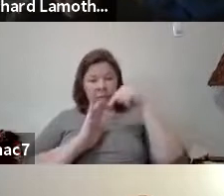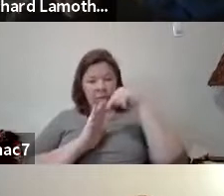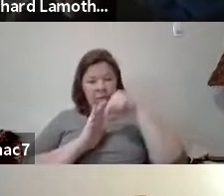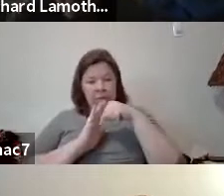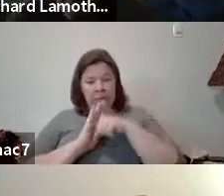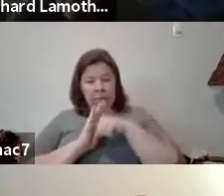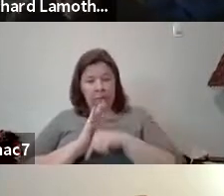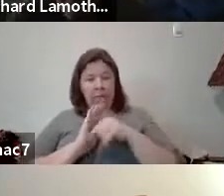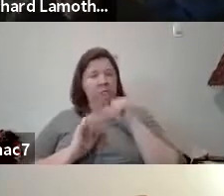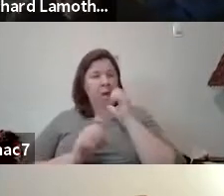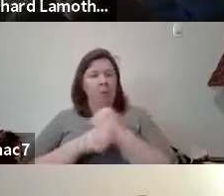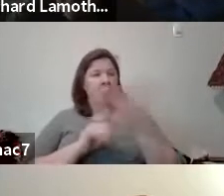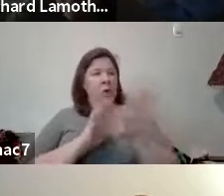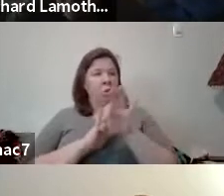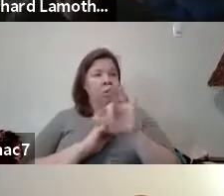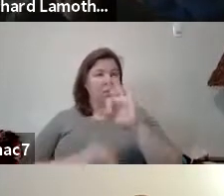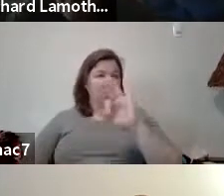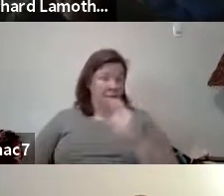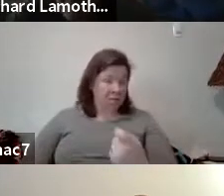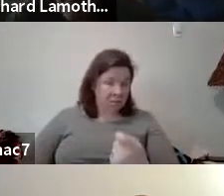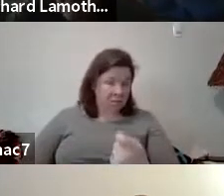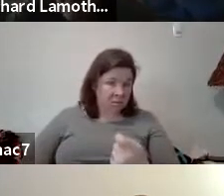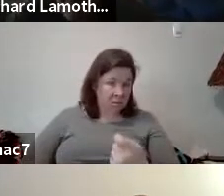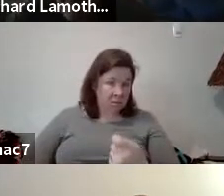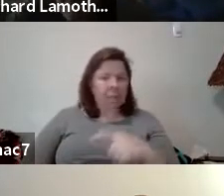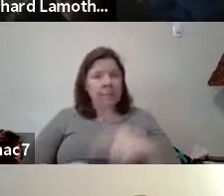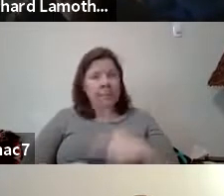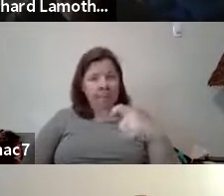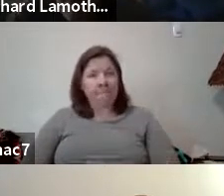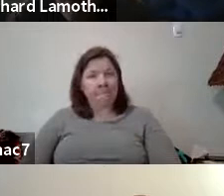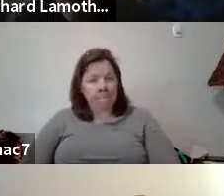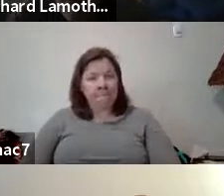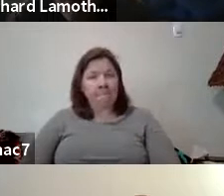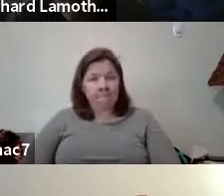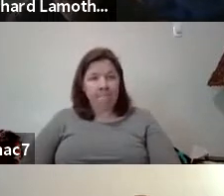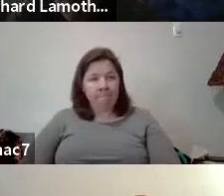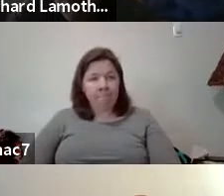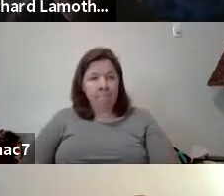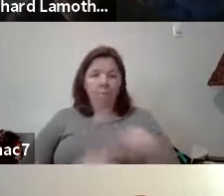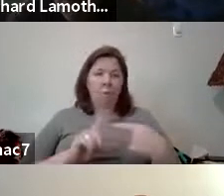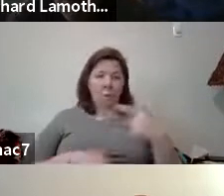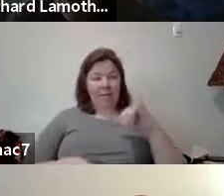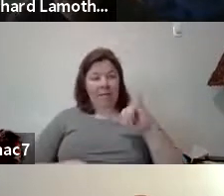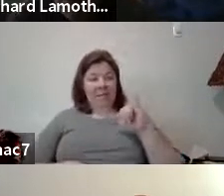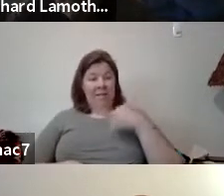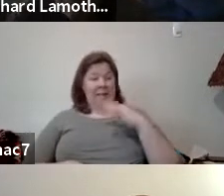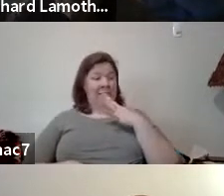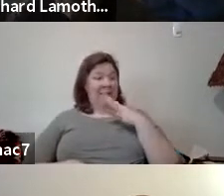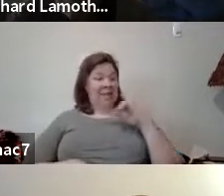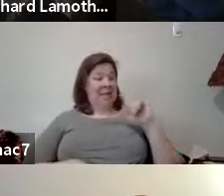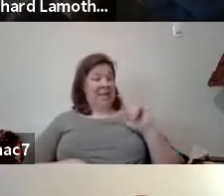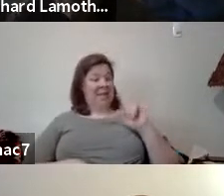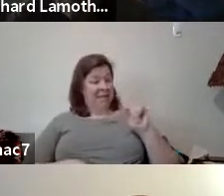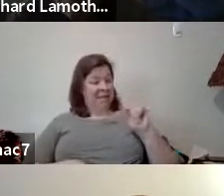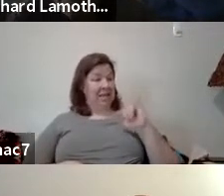a choice to get it fixed, I go, it's time. And when I say it's time, that means there's